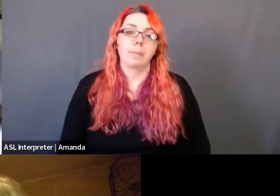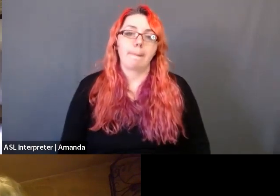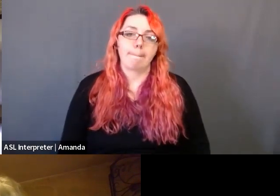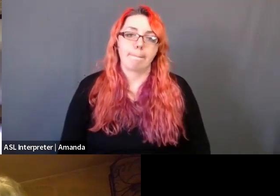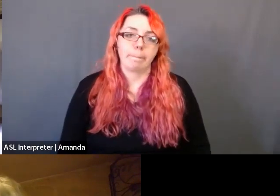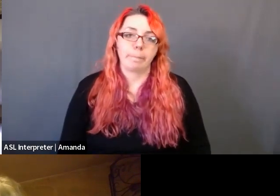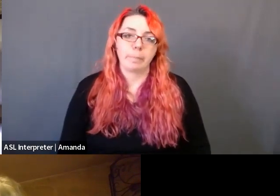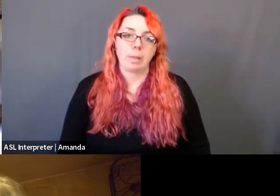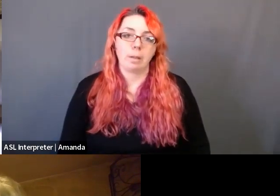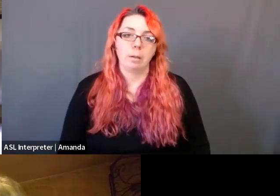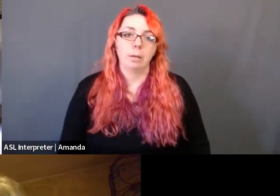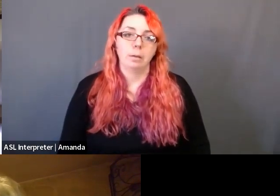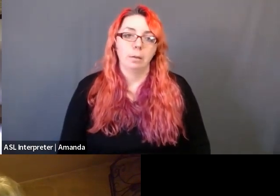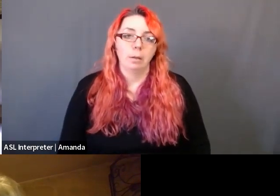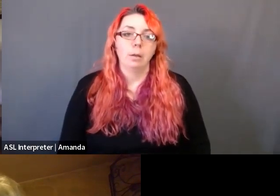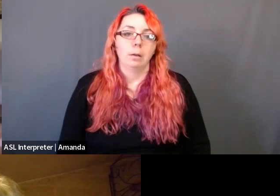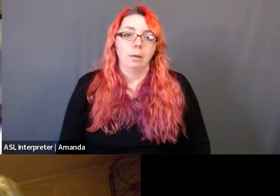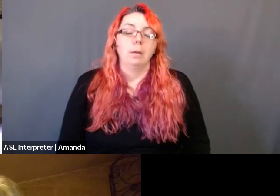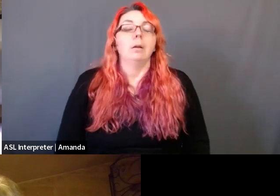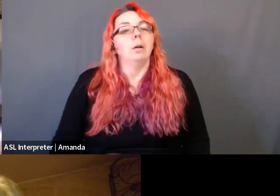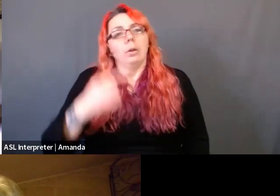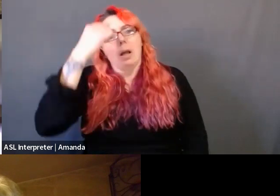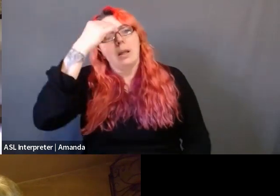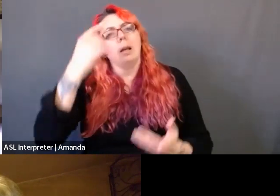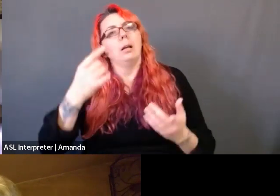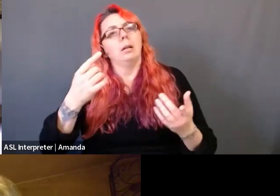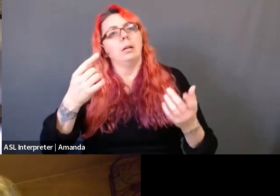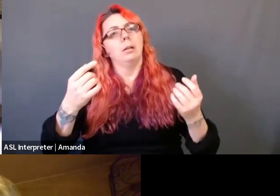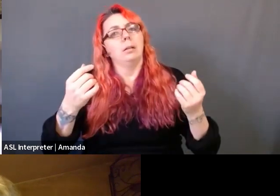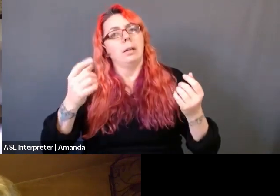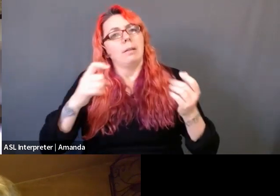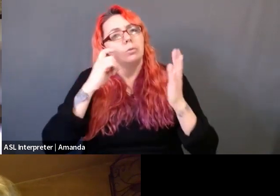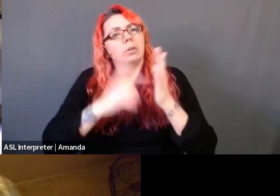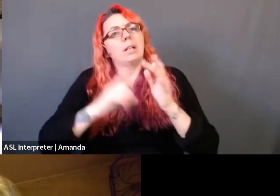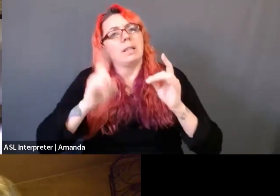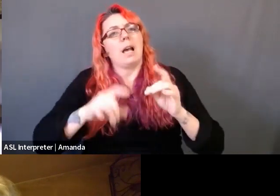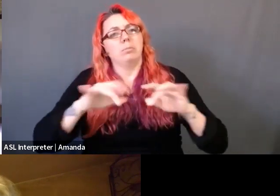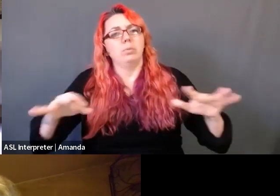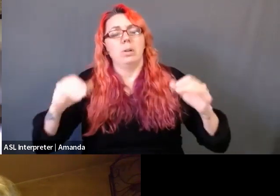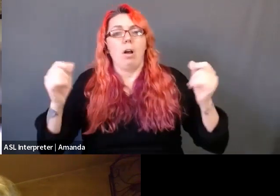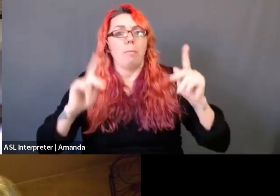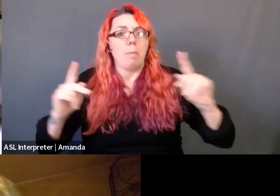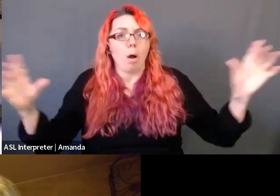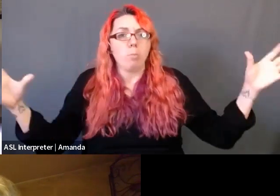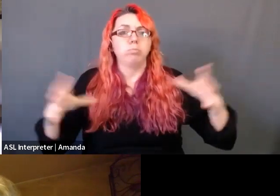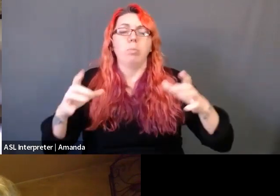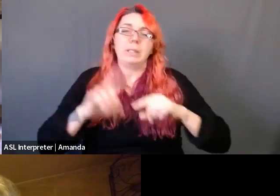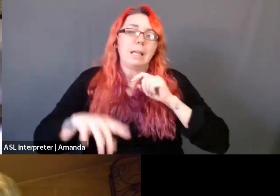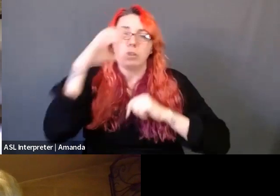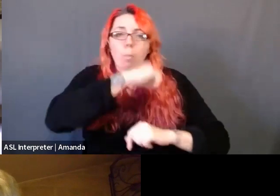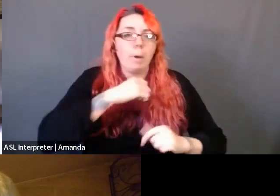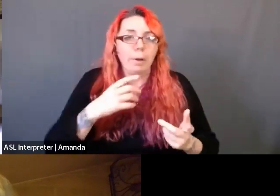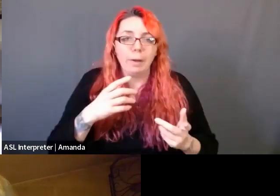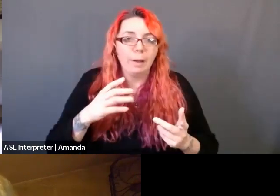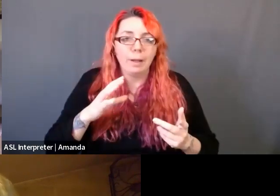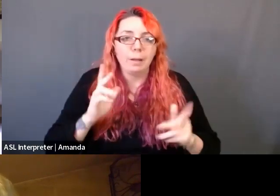being targeted, or it's about our story. But I think we're coming in and out of that in very dynamic ways. And sometimes we can also assume, if you think about the spaces you're